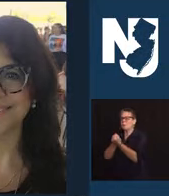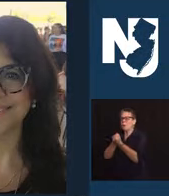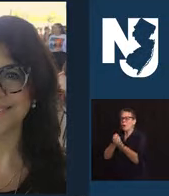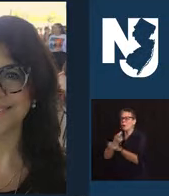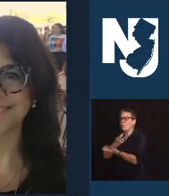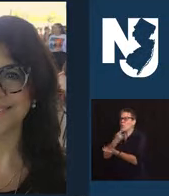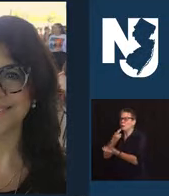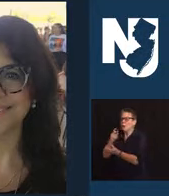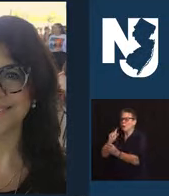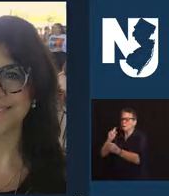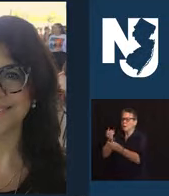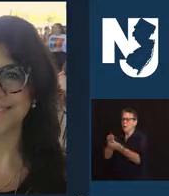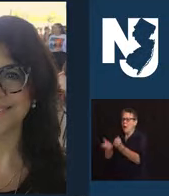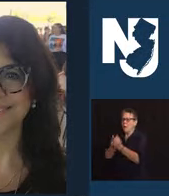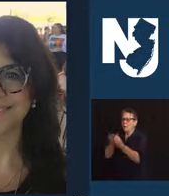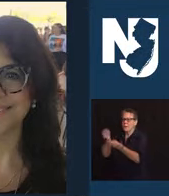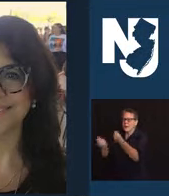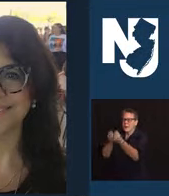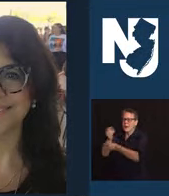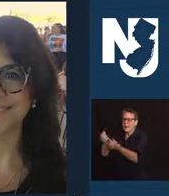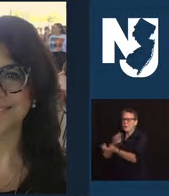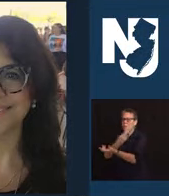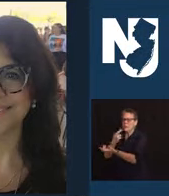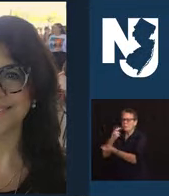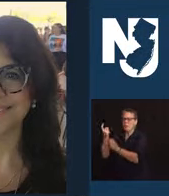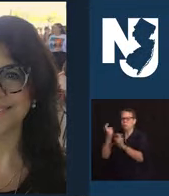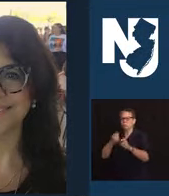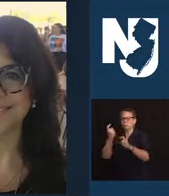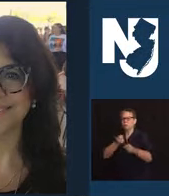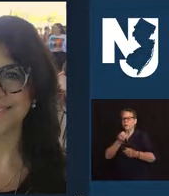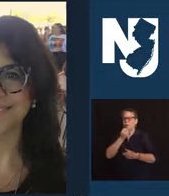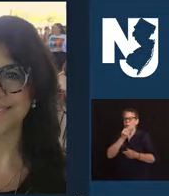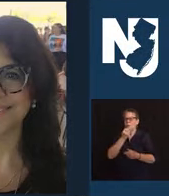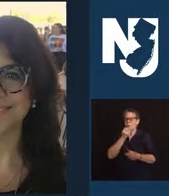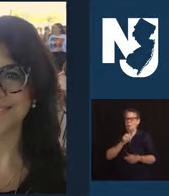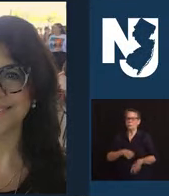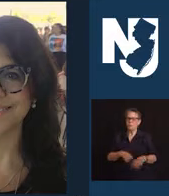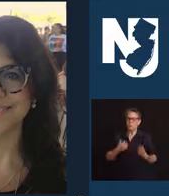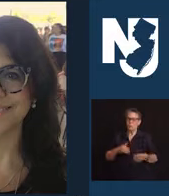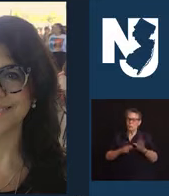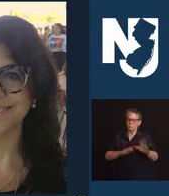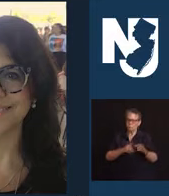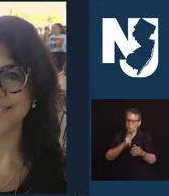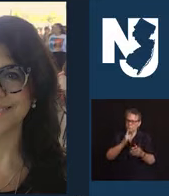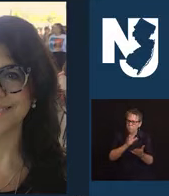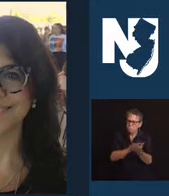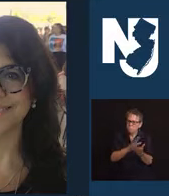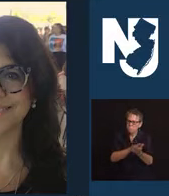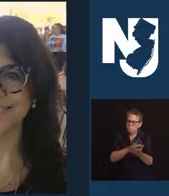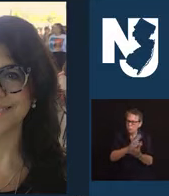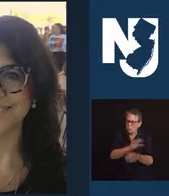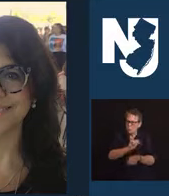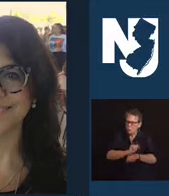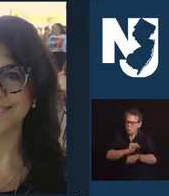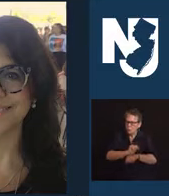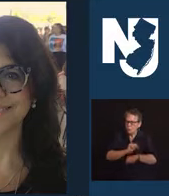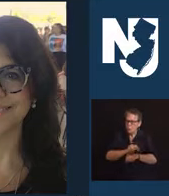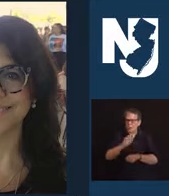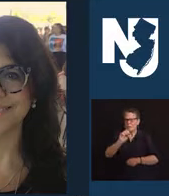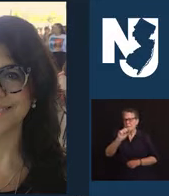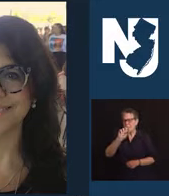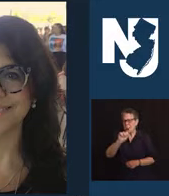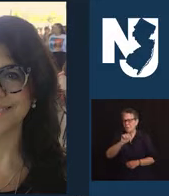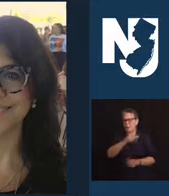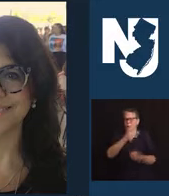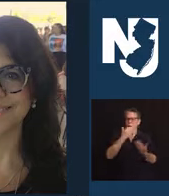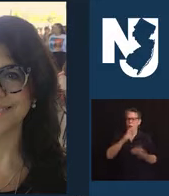on Wheels of Mercer County and Sasa are showing the way. I had the opportunity to catch up with Sasa on Wednesday and to thank her and her tremendous